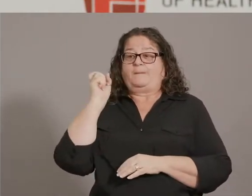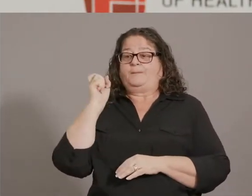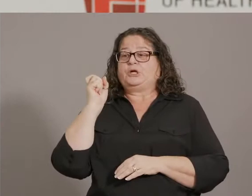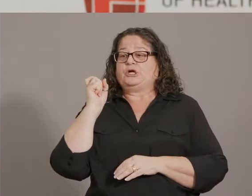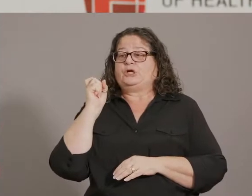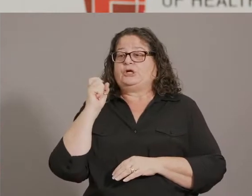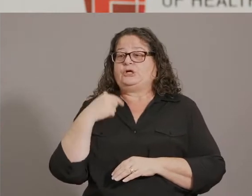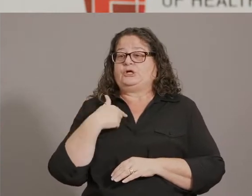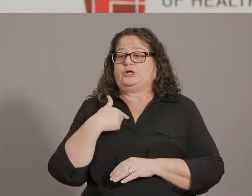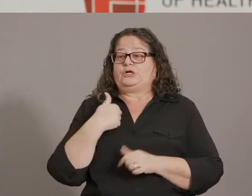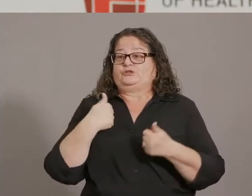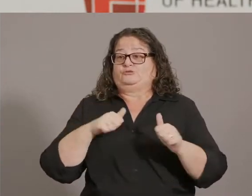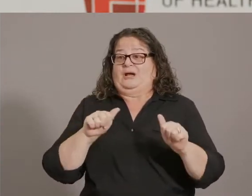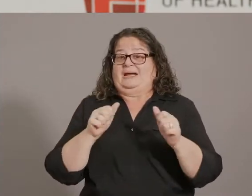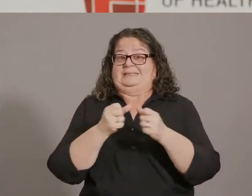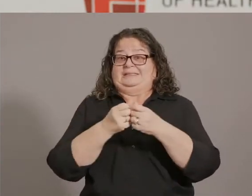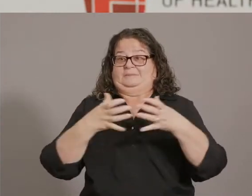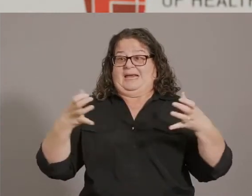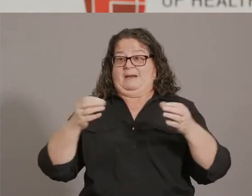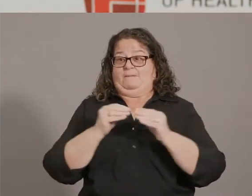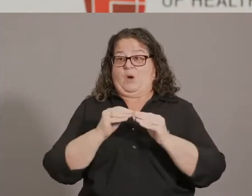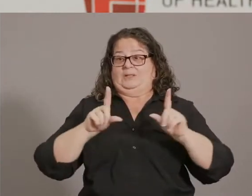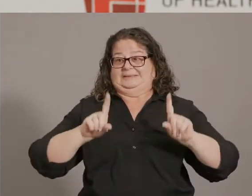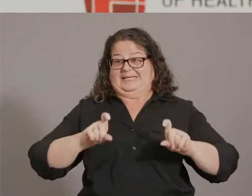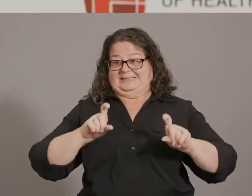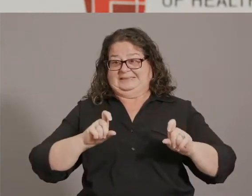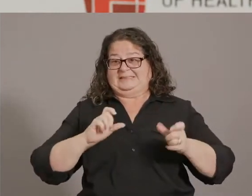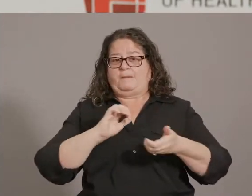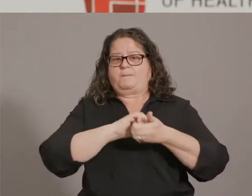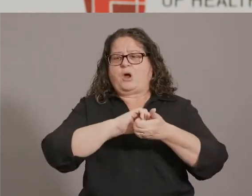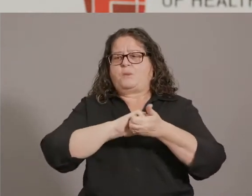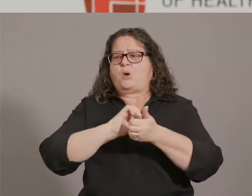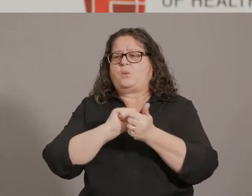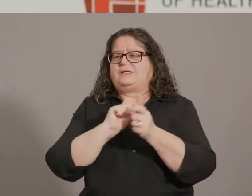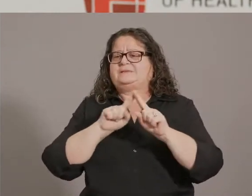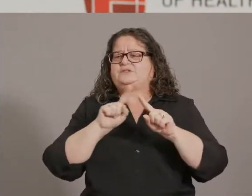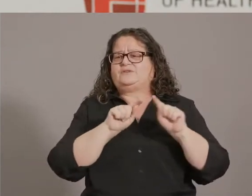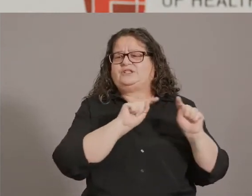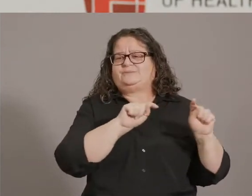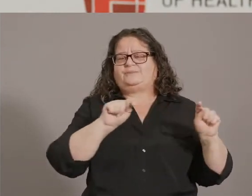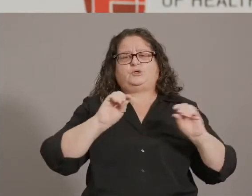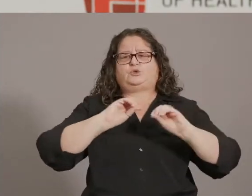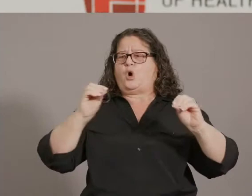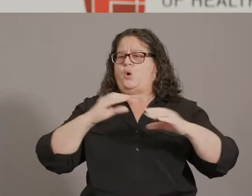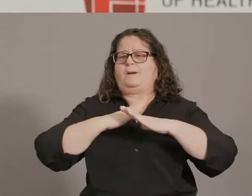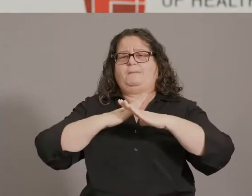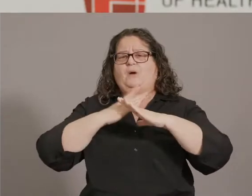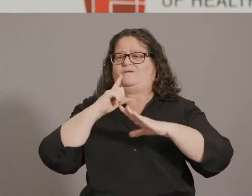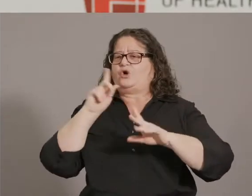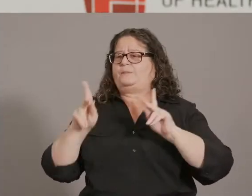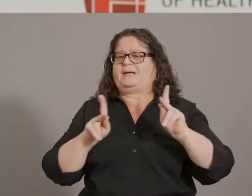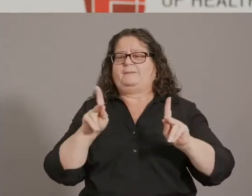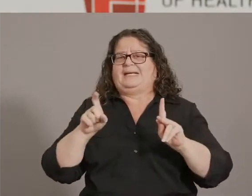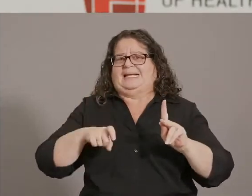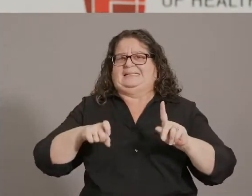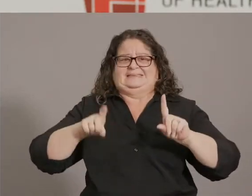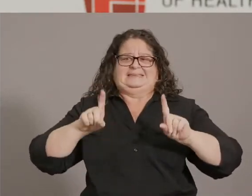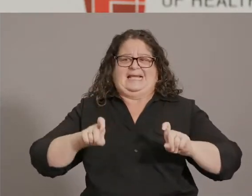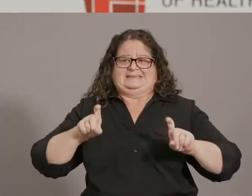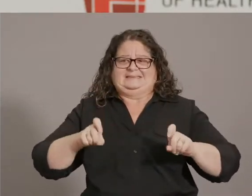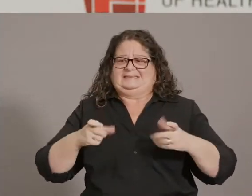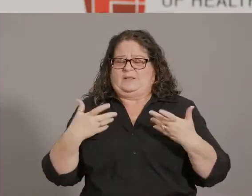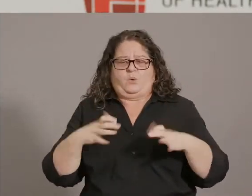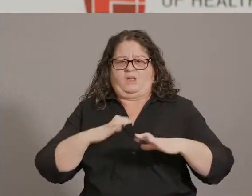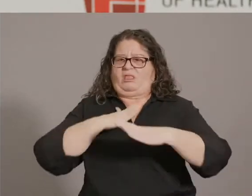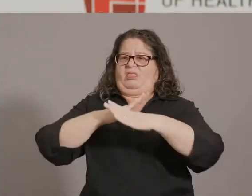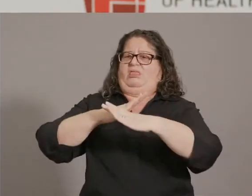expand testing and working with partners, we wanted a barrier-free way for Arizonans who needed to get testing to get tested. And so that